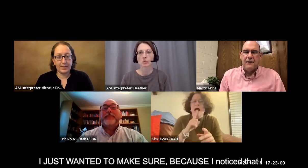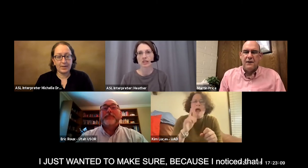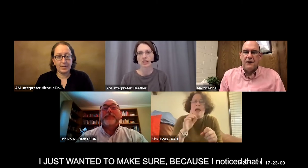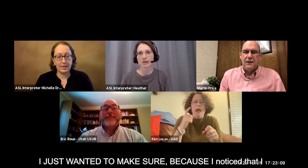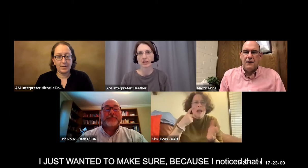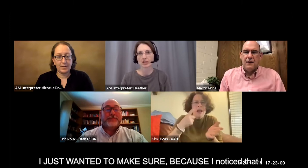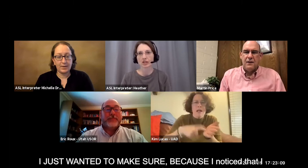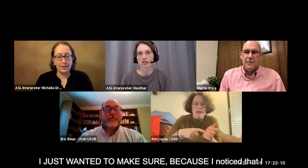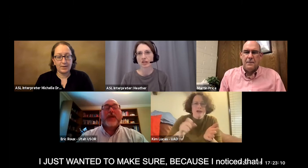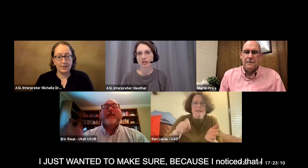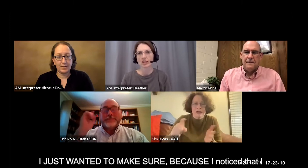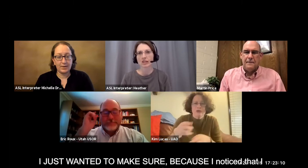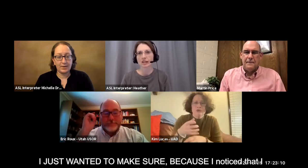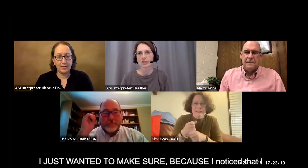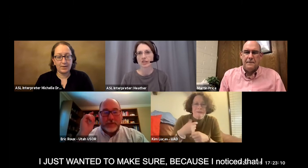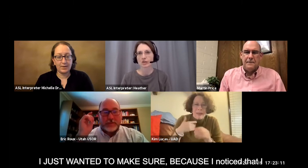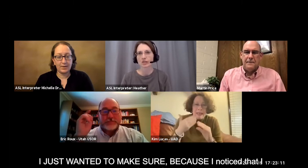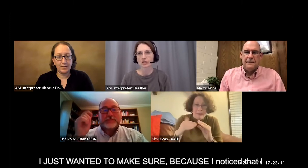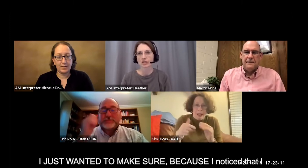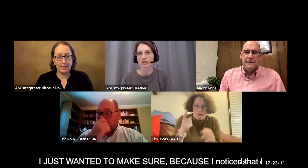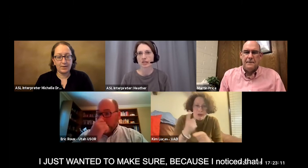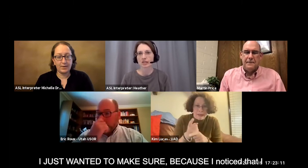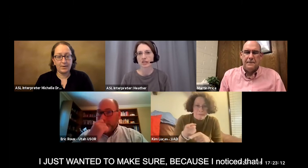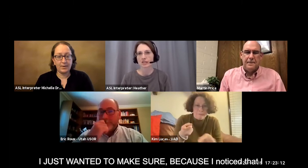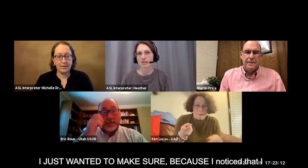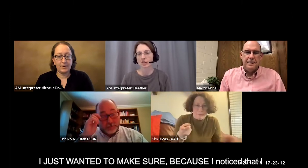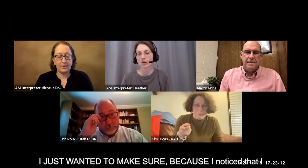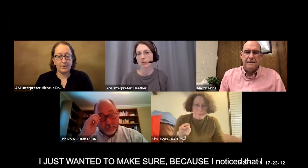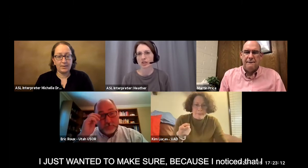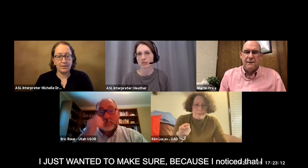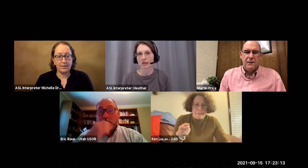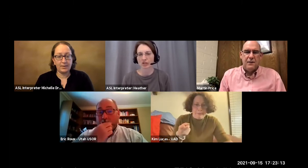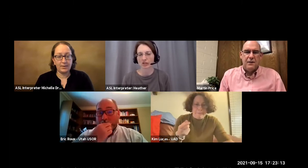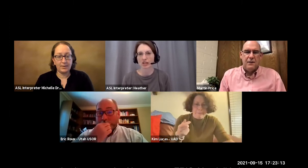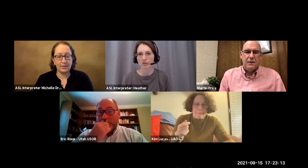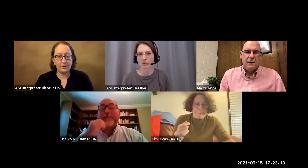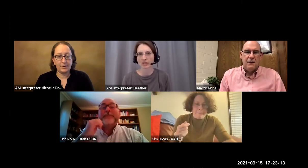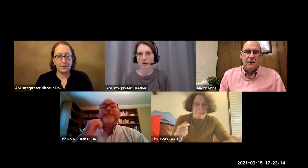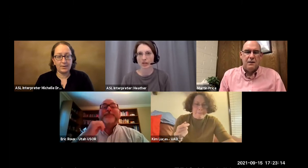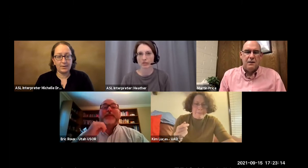I just wanted to make sure, because I noticed that, I wanted to just